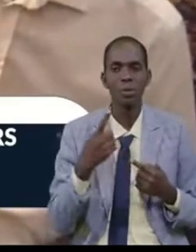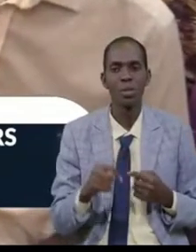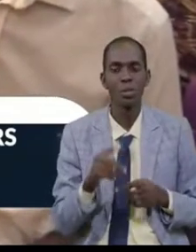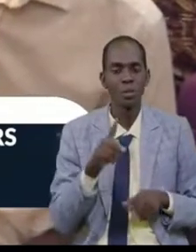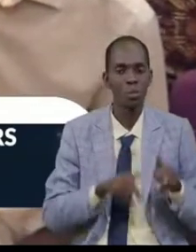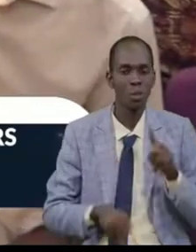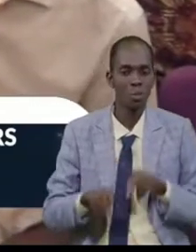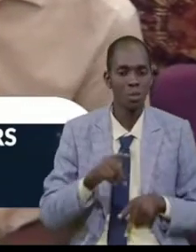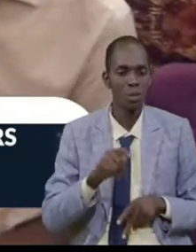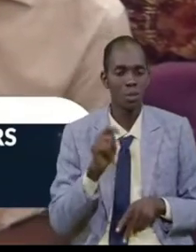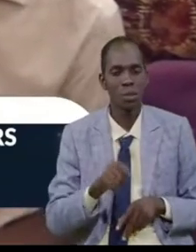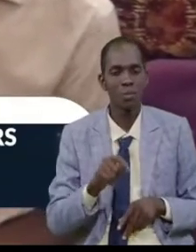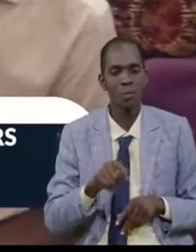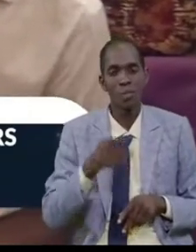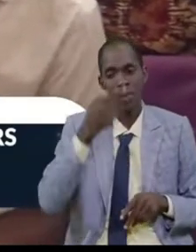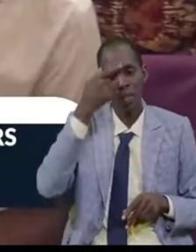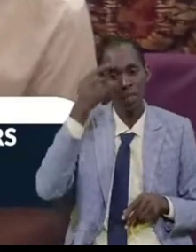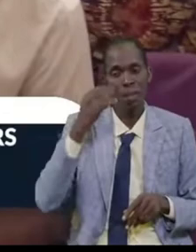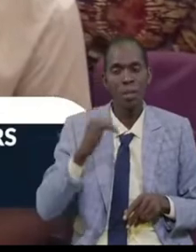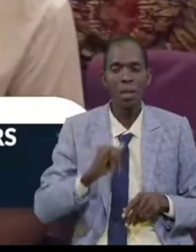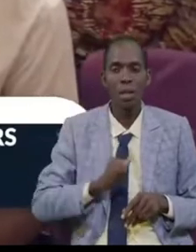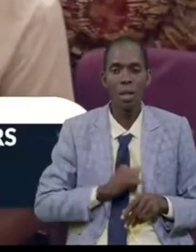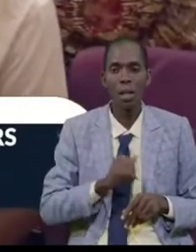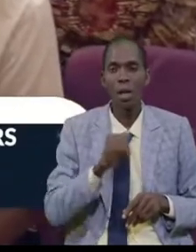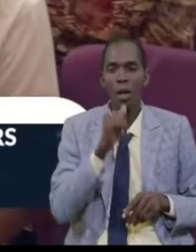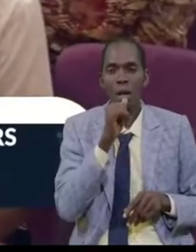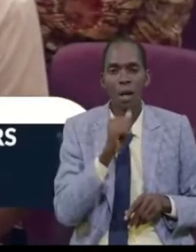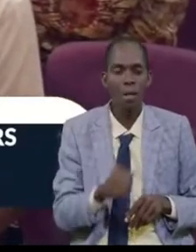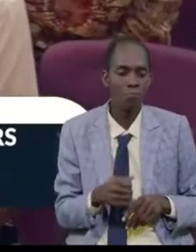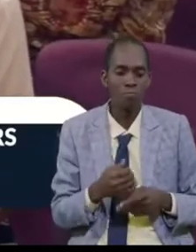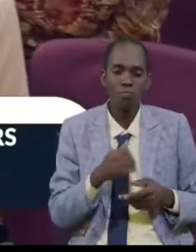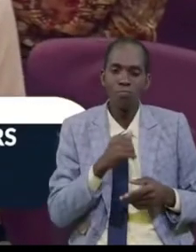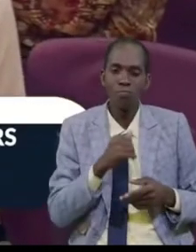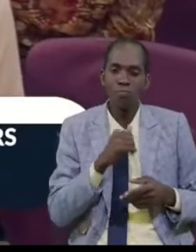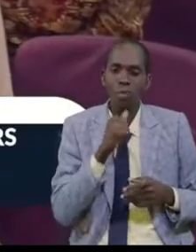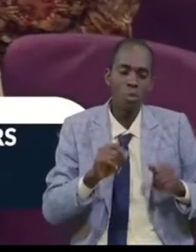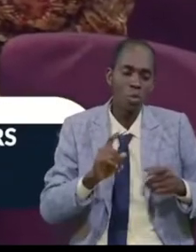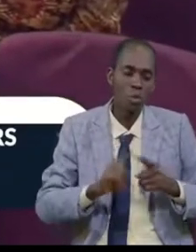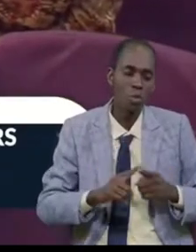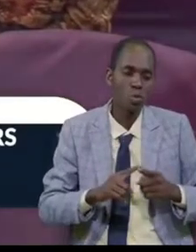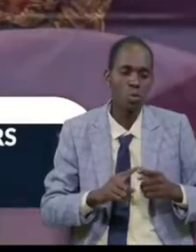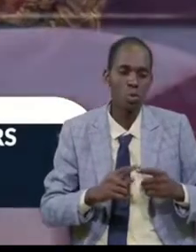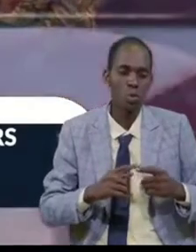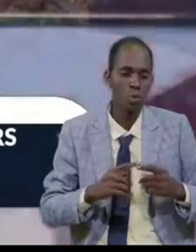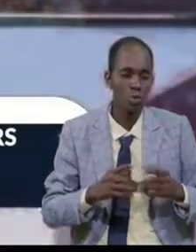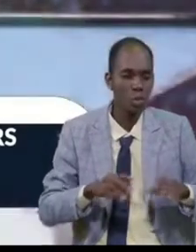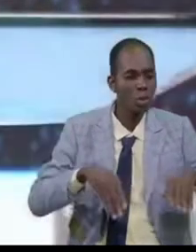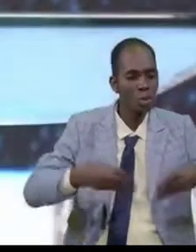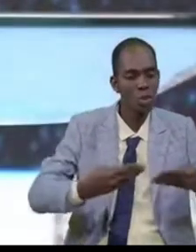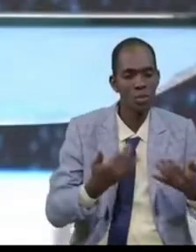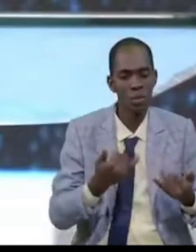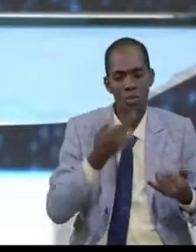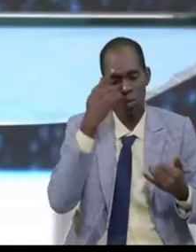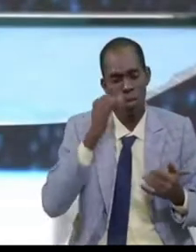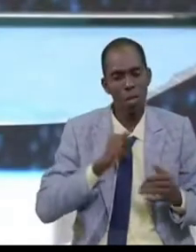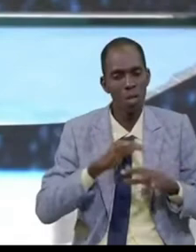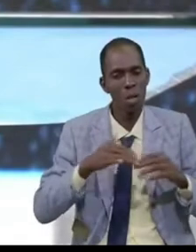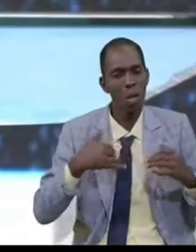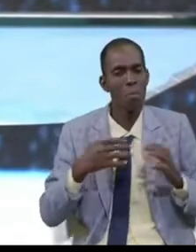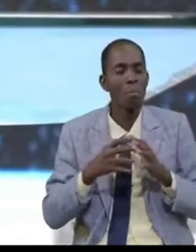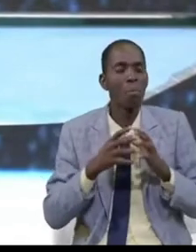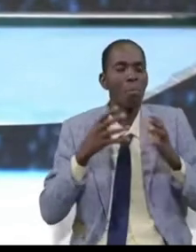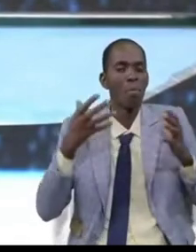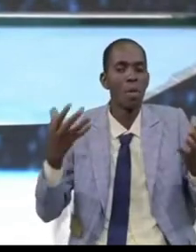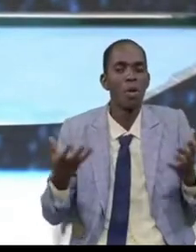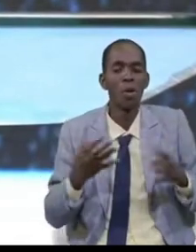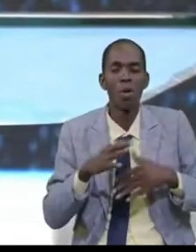people. And because I am handicapped at present, I'm not able to offer all the help I want